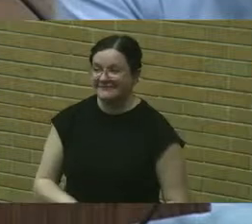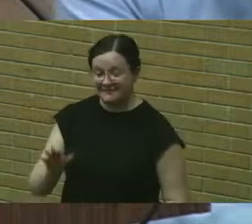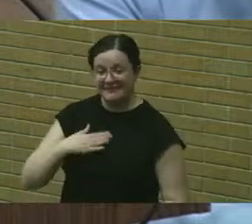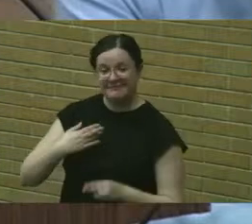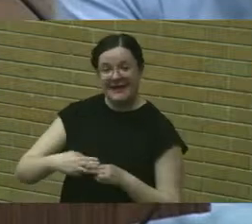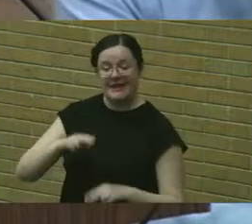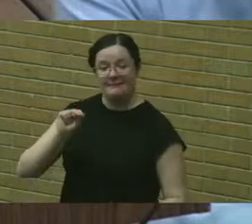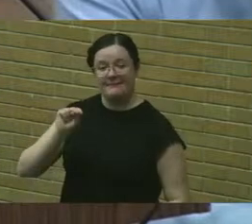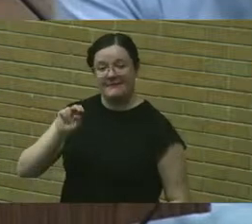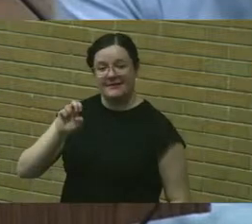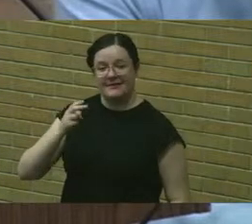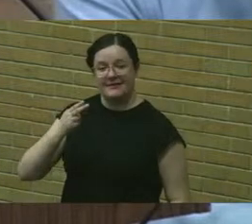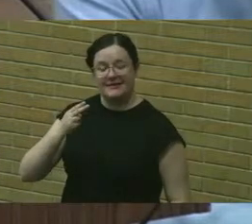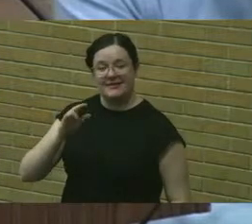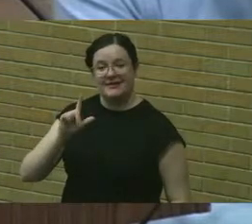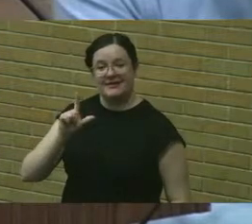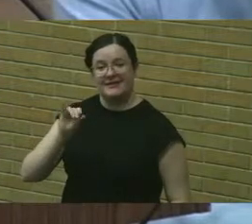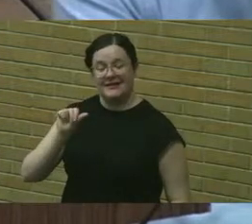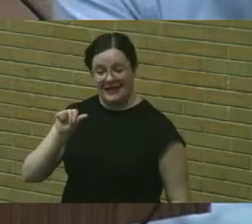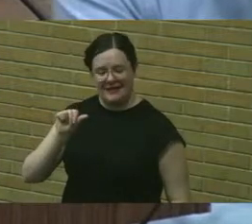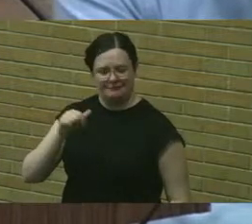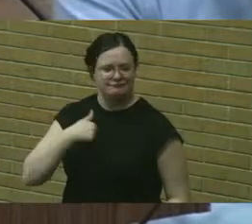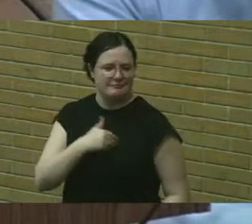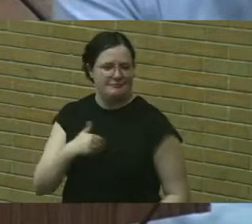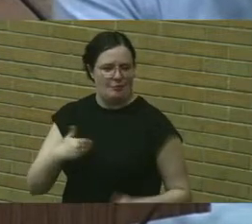is Nelia, and I'm a member here of Brighton.